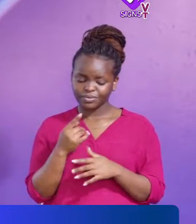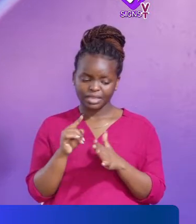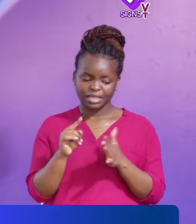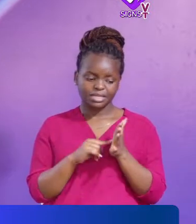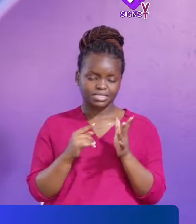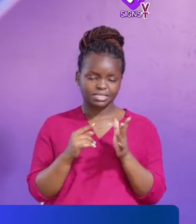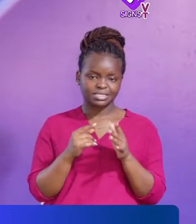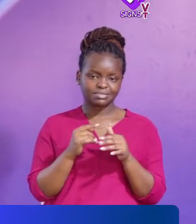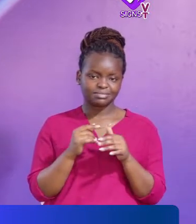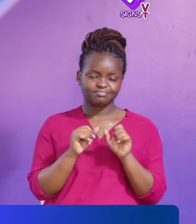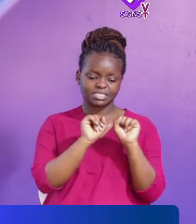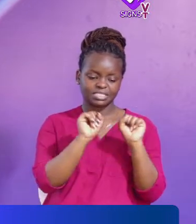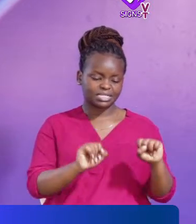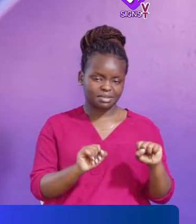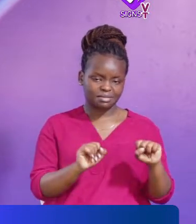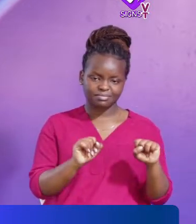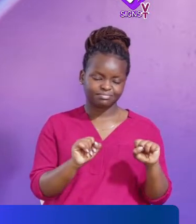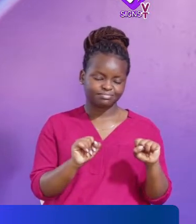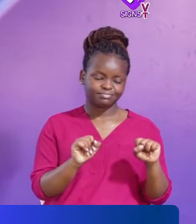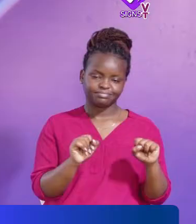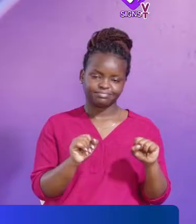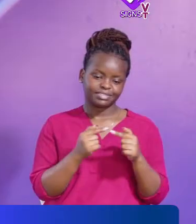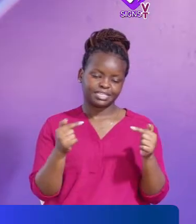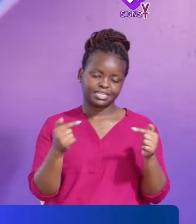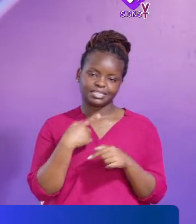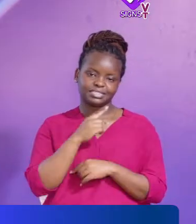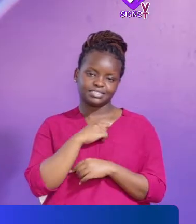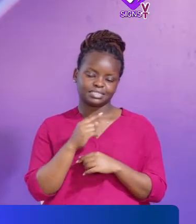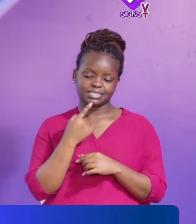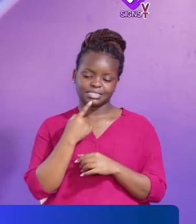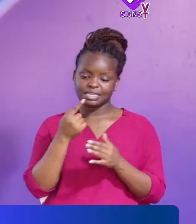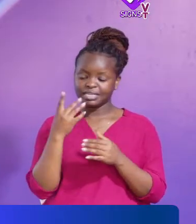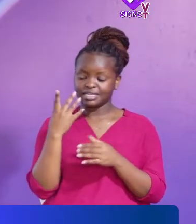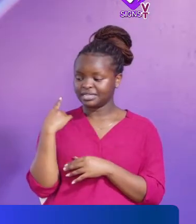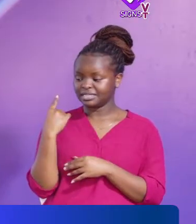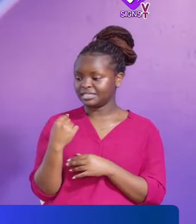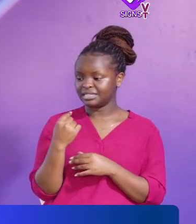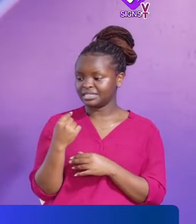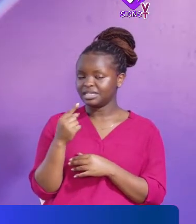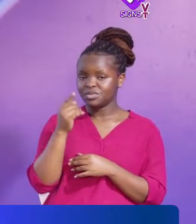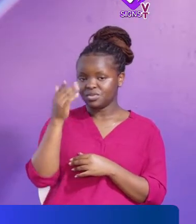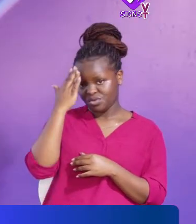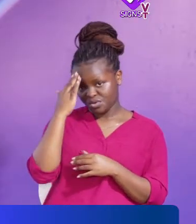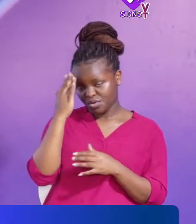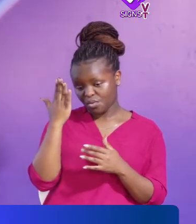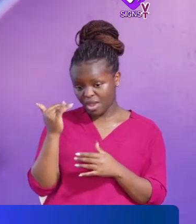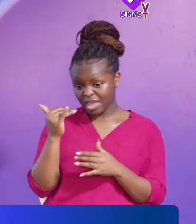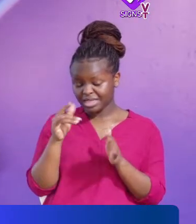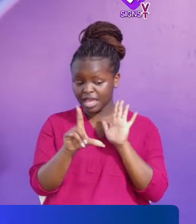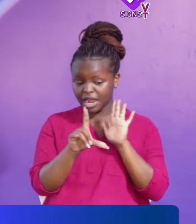rigged against us. I was just saying the other day, Alan, do you know why the law is opaque?